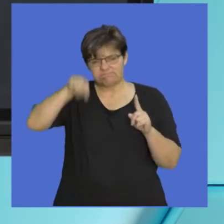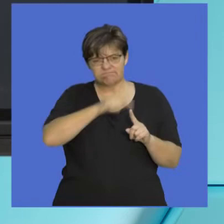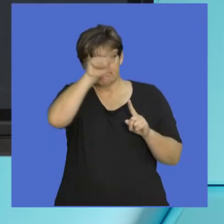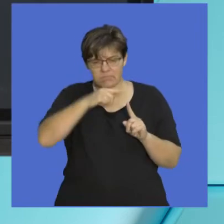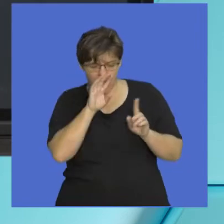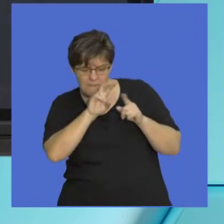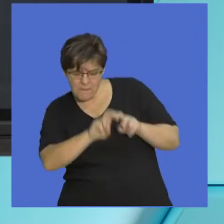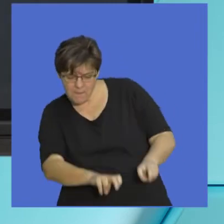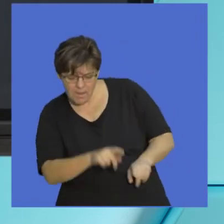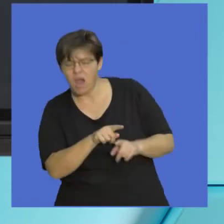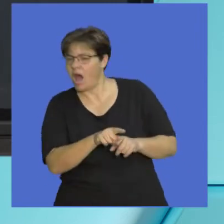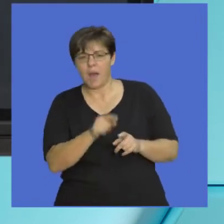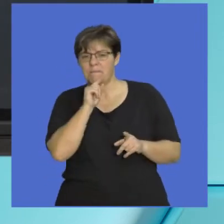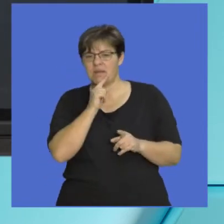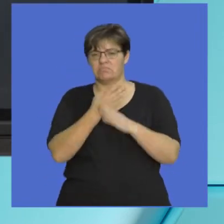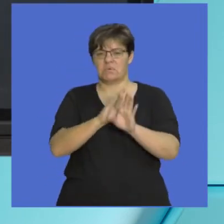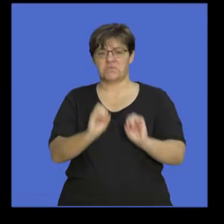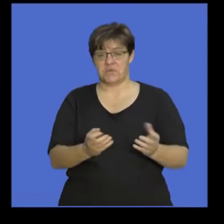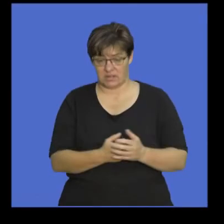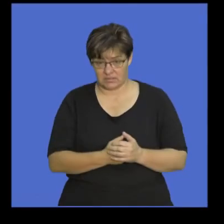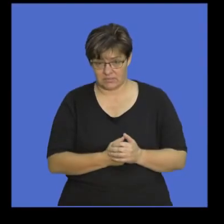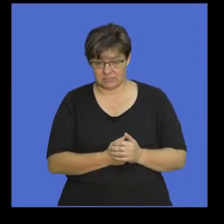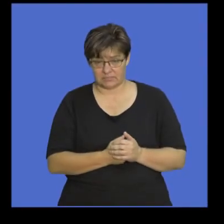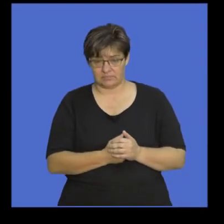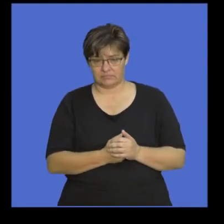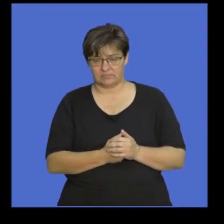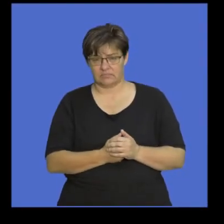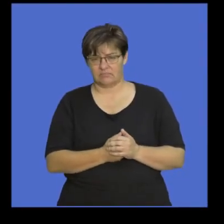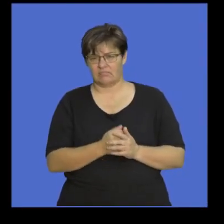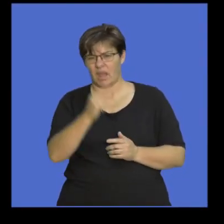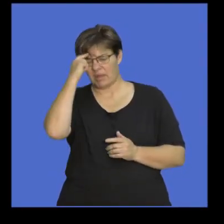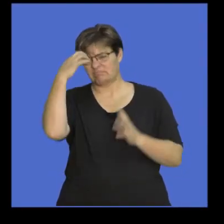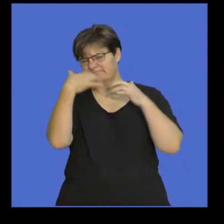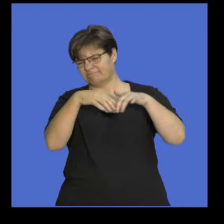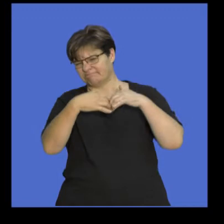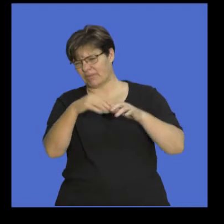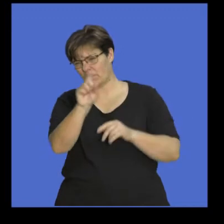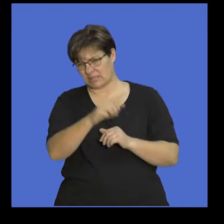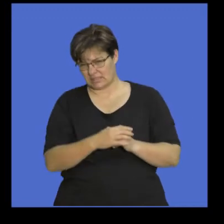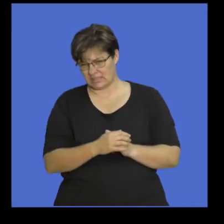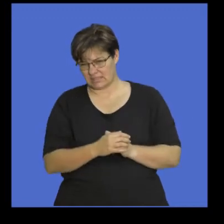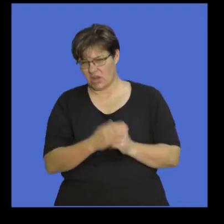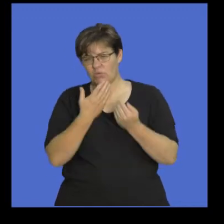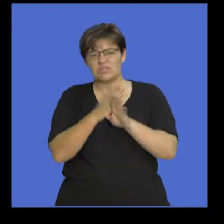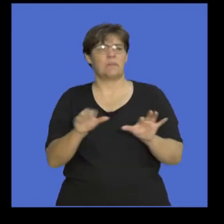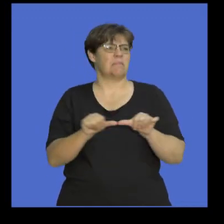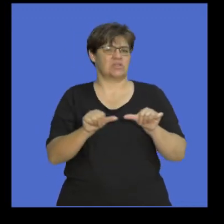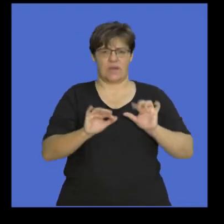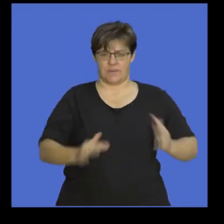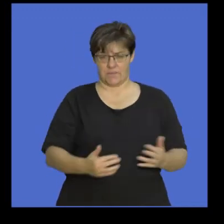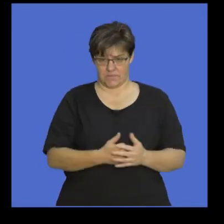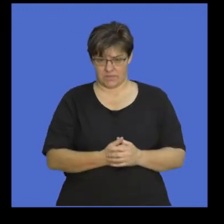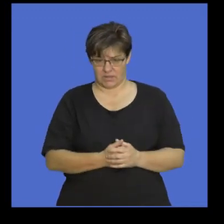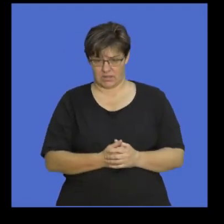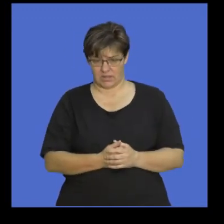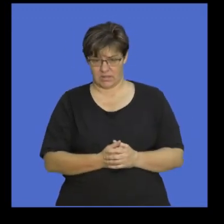try and explore as we go along, right? Okay. And then here's a thinking question about measuring